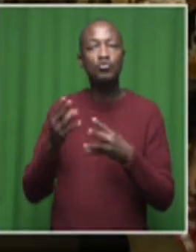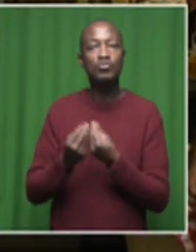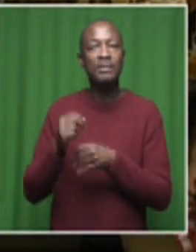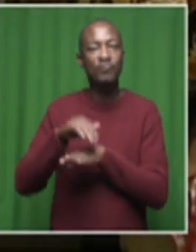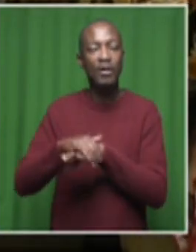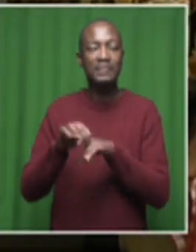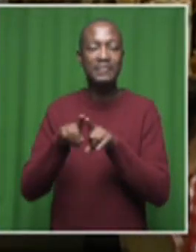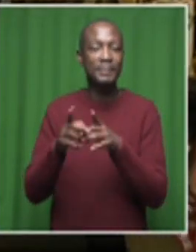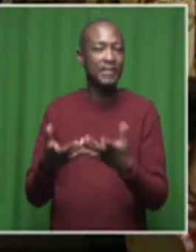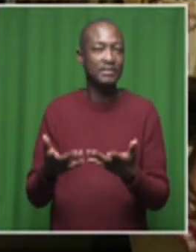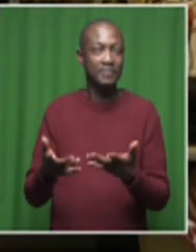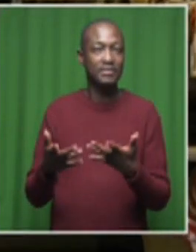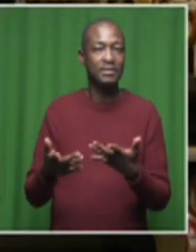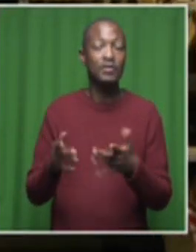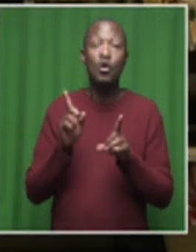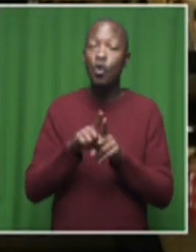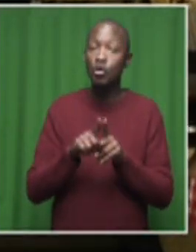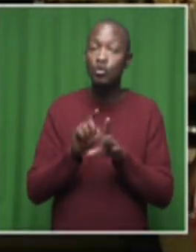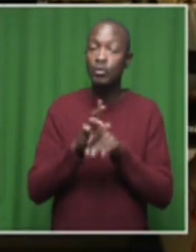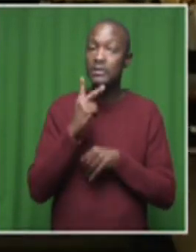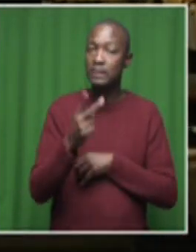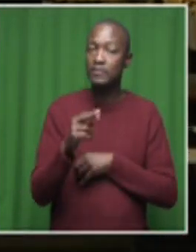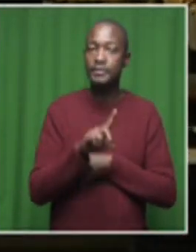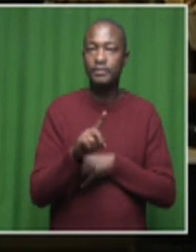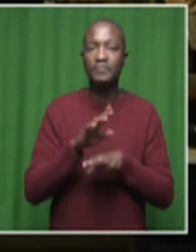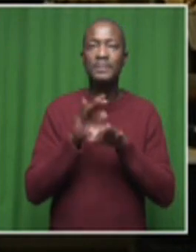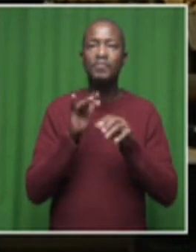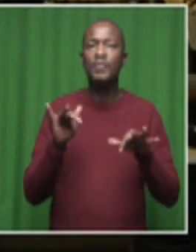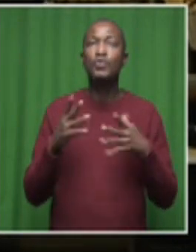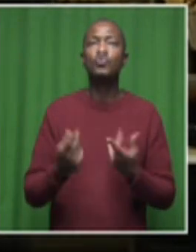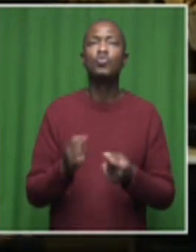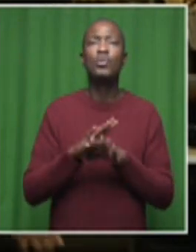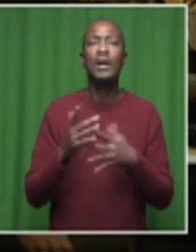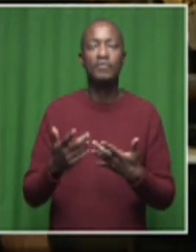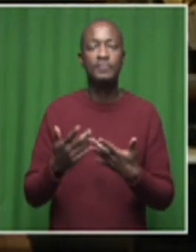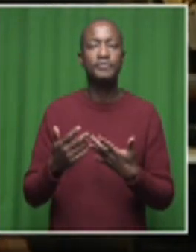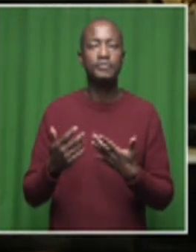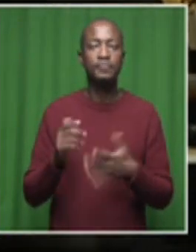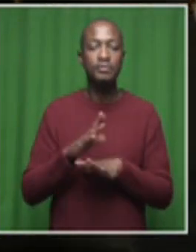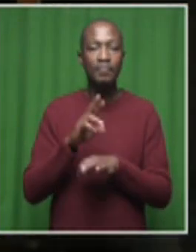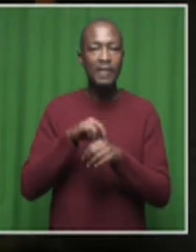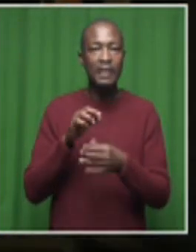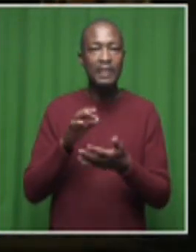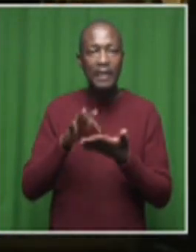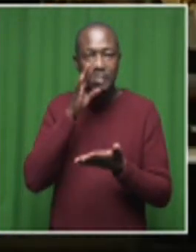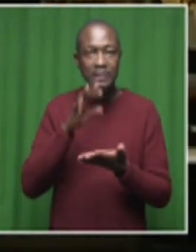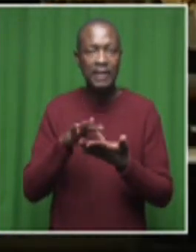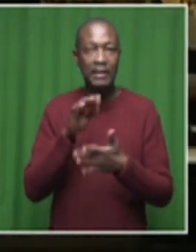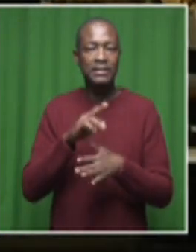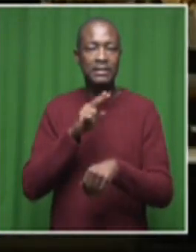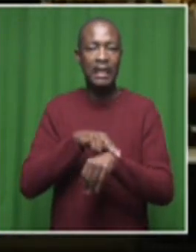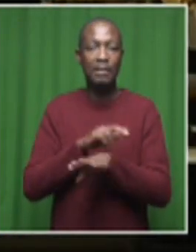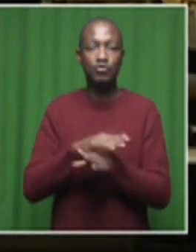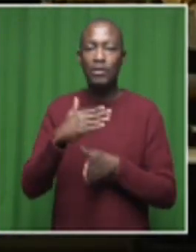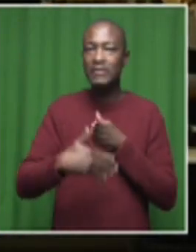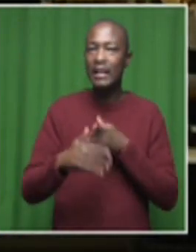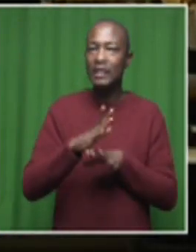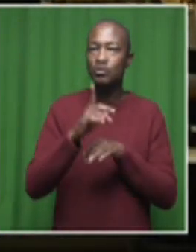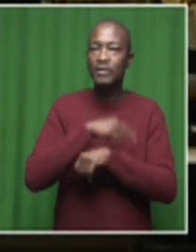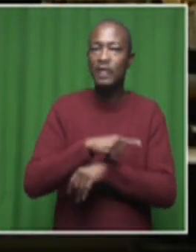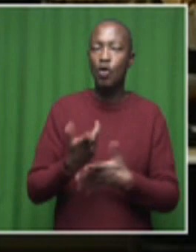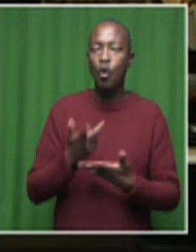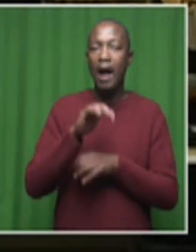and things like that. We also see, people do have long, hard days, so they need a snacking moment towards the end of the day, maybe after